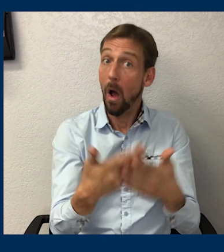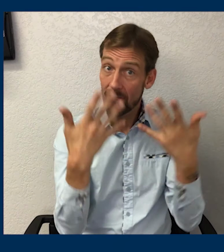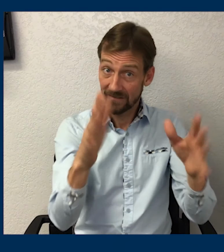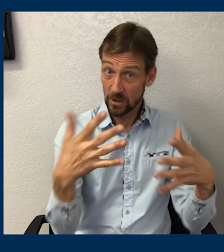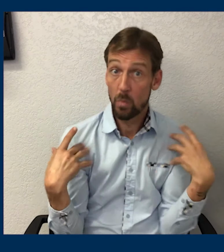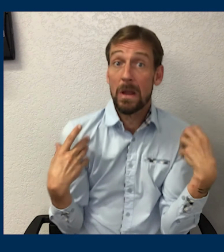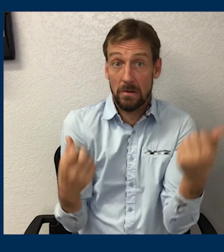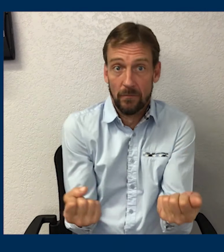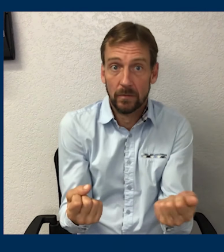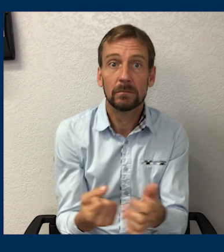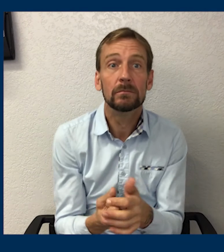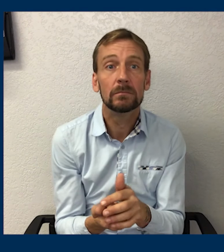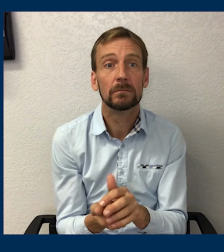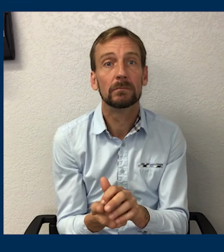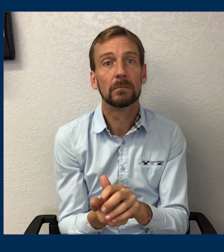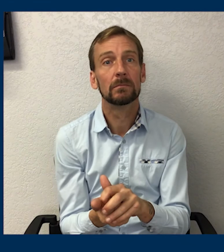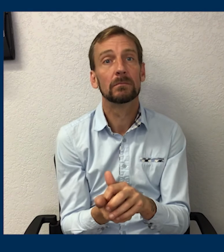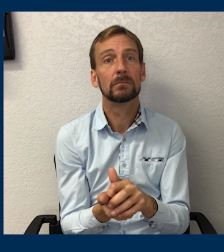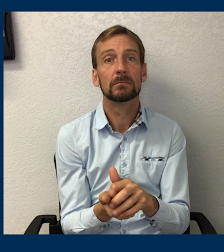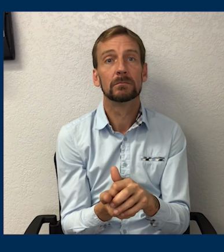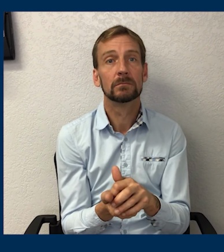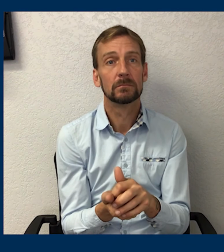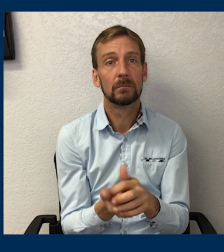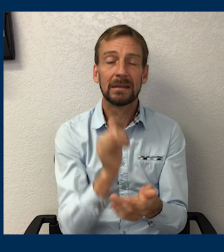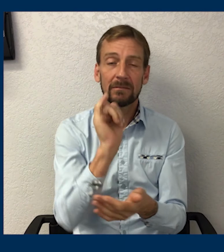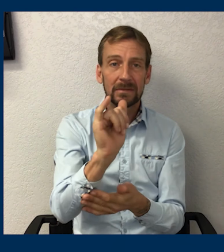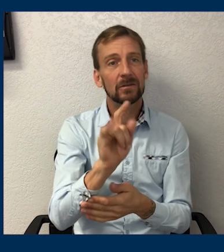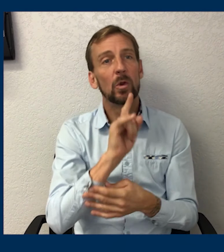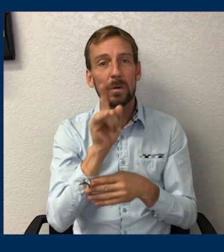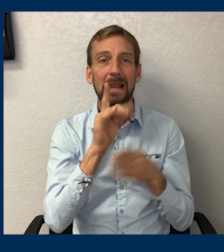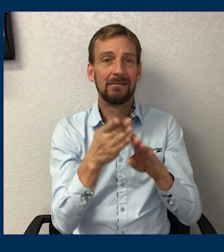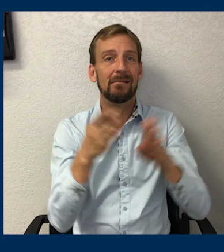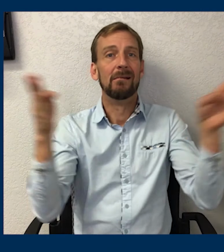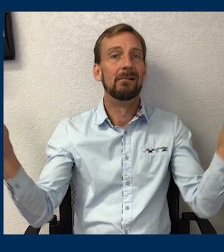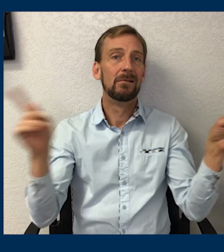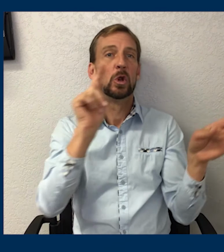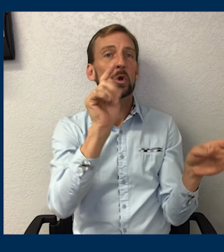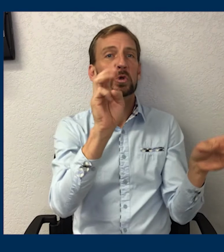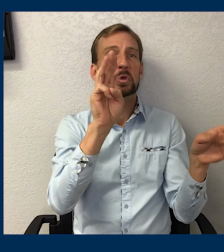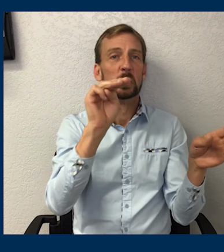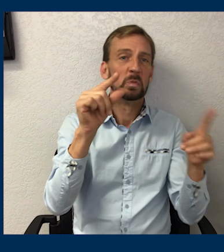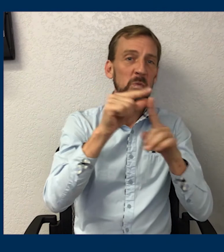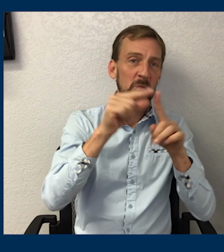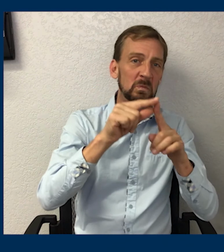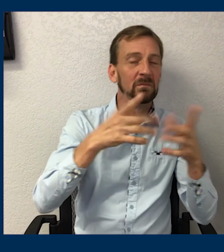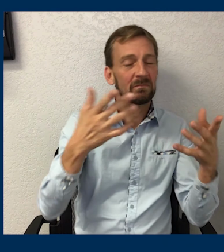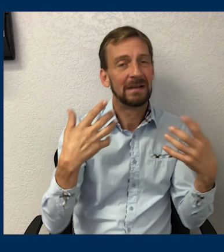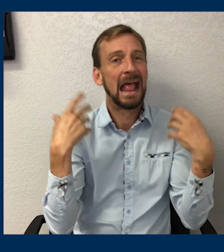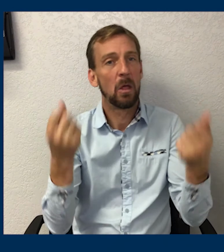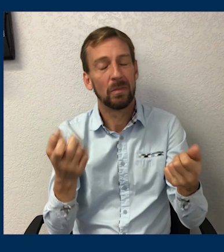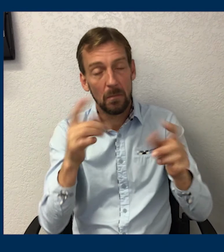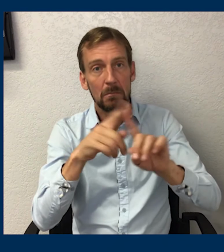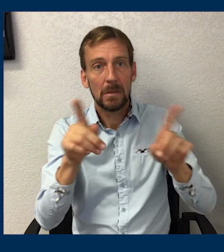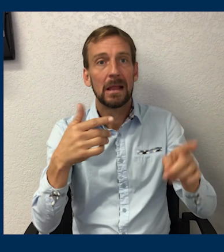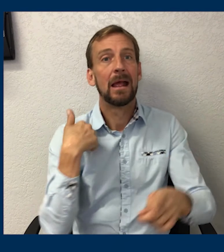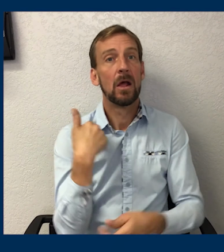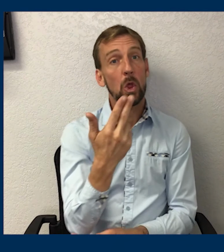And again, that's a relative term. Right. And are back to work. We've had 13